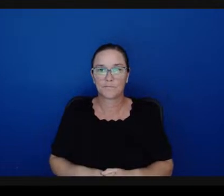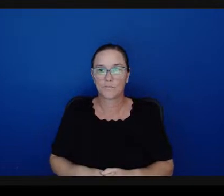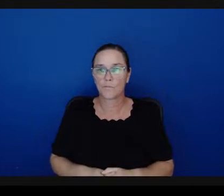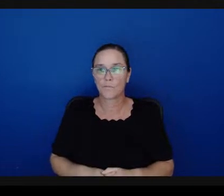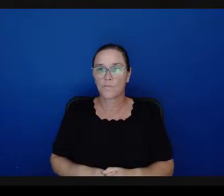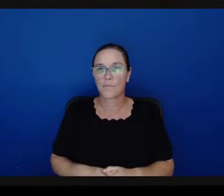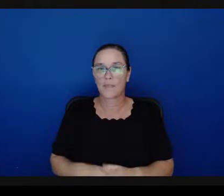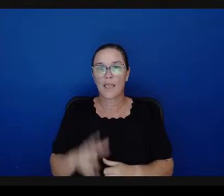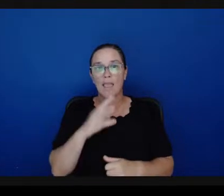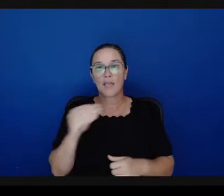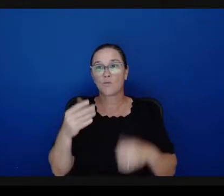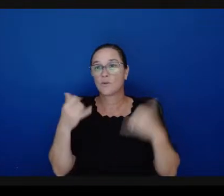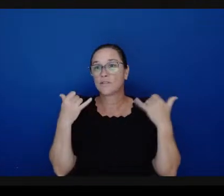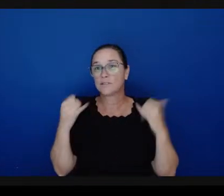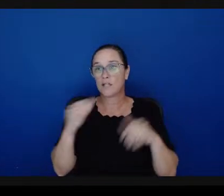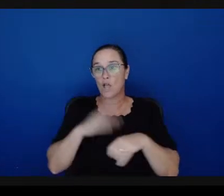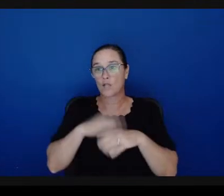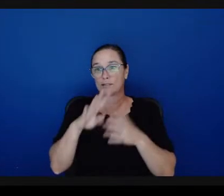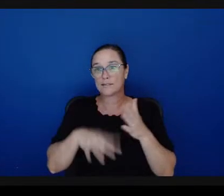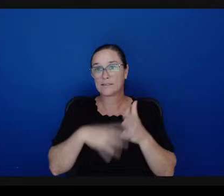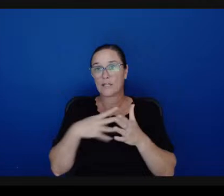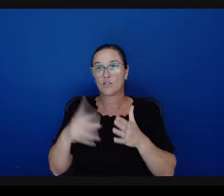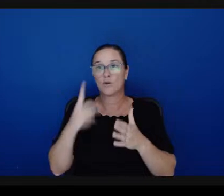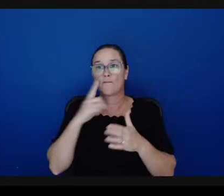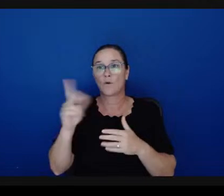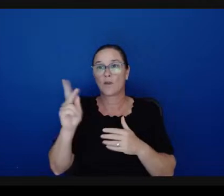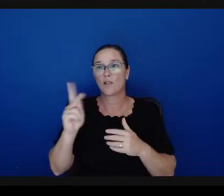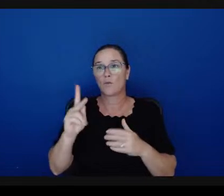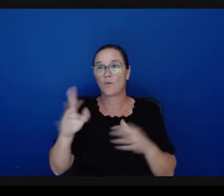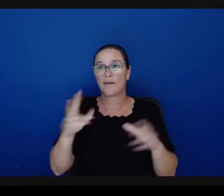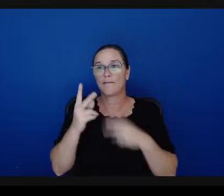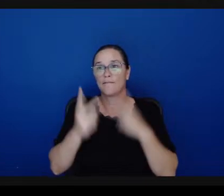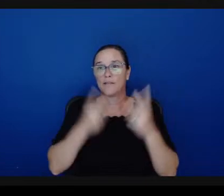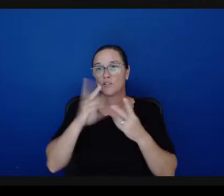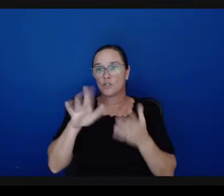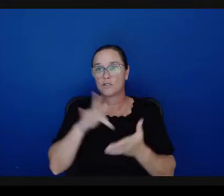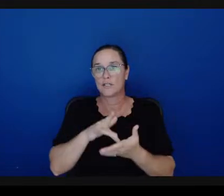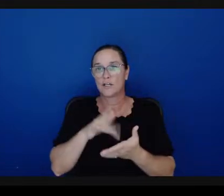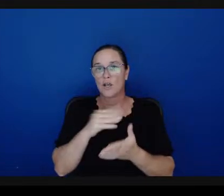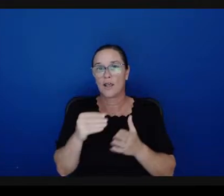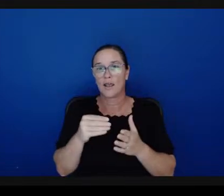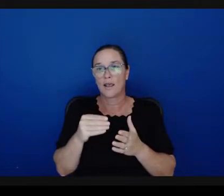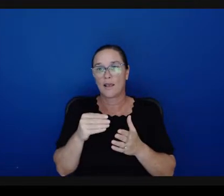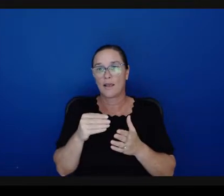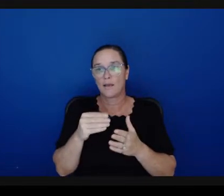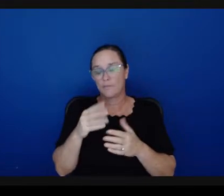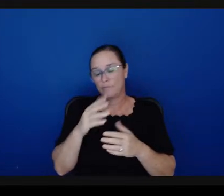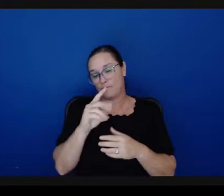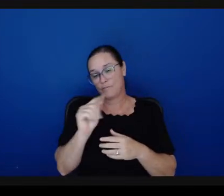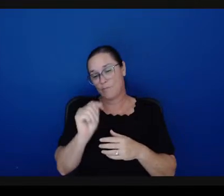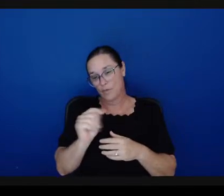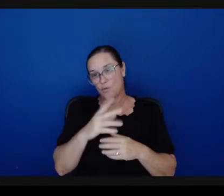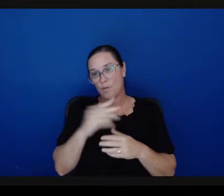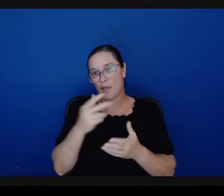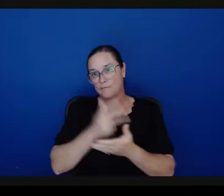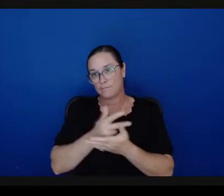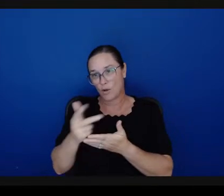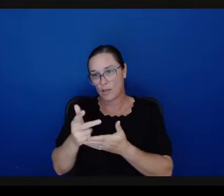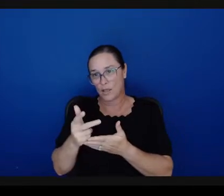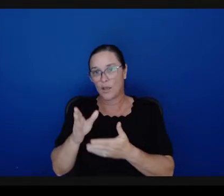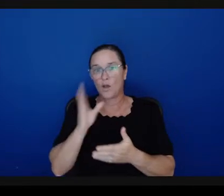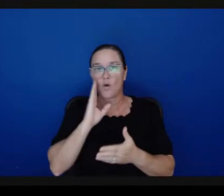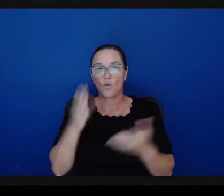And we're still on schedule for the Kīlauea Visitor Center restrooms and adjacent parking to be closed for renovation on